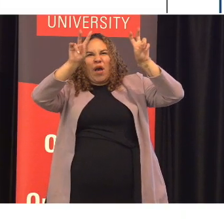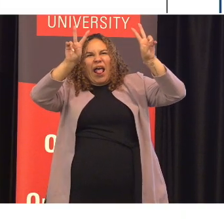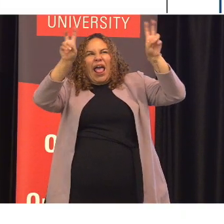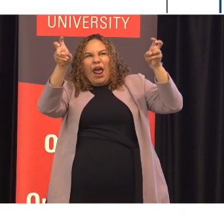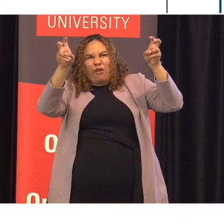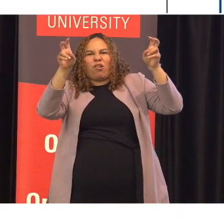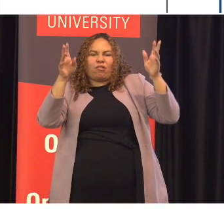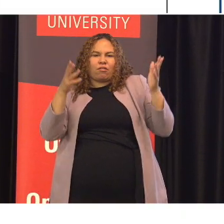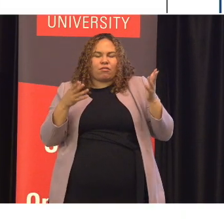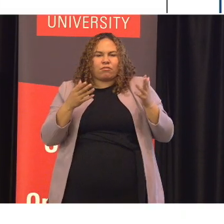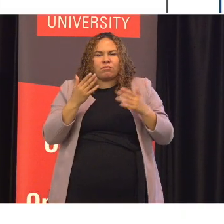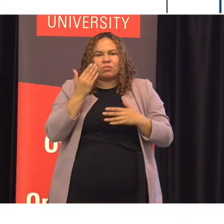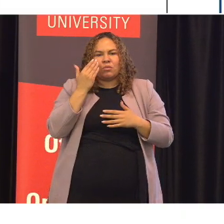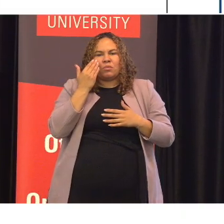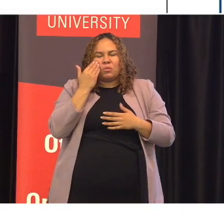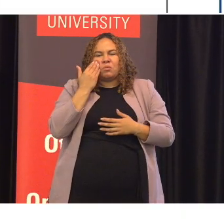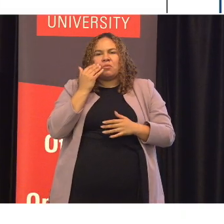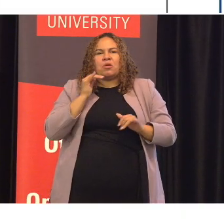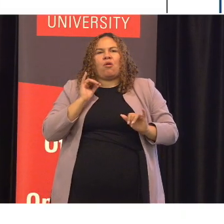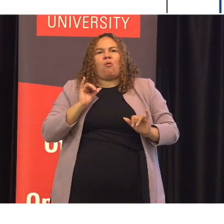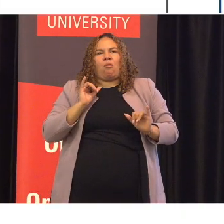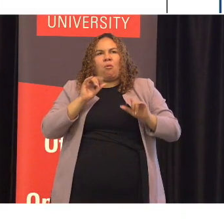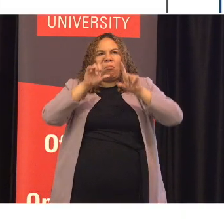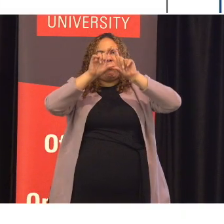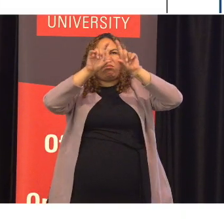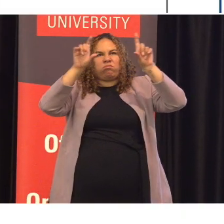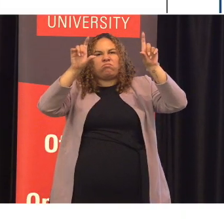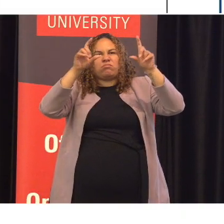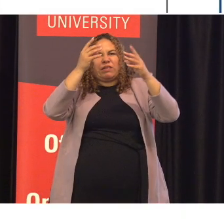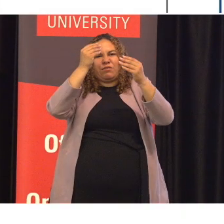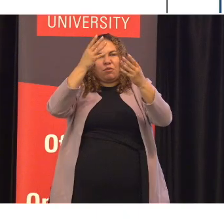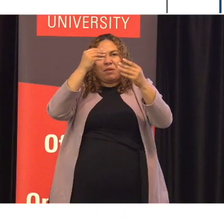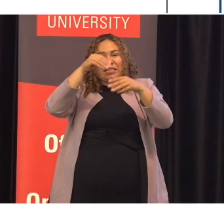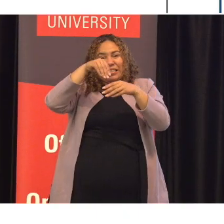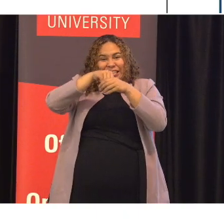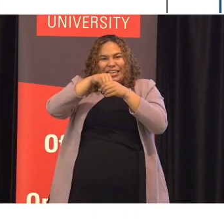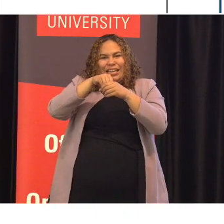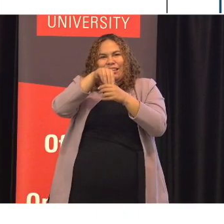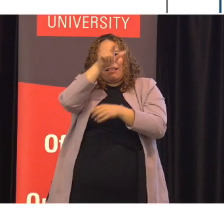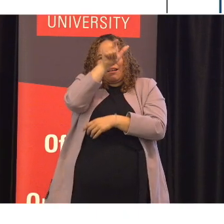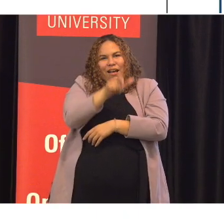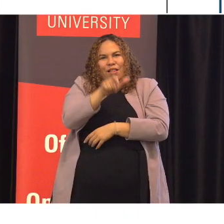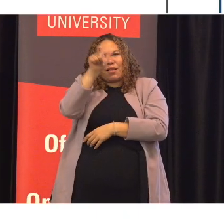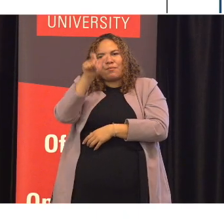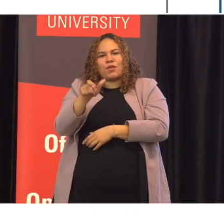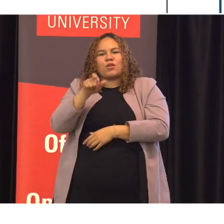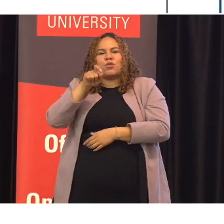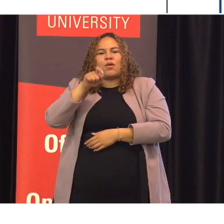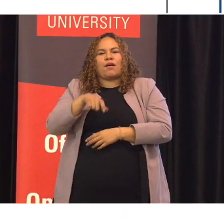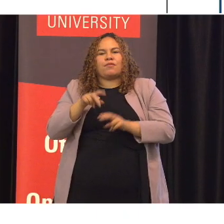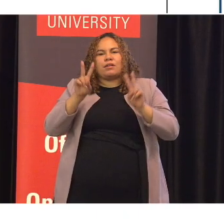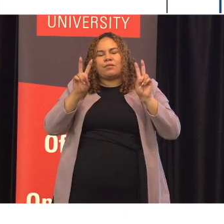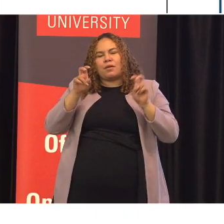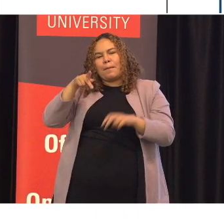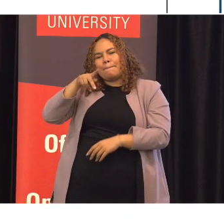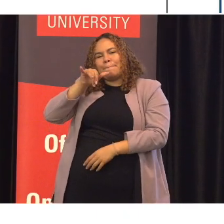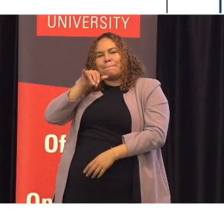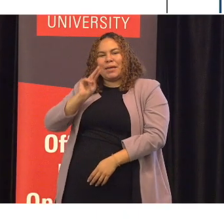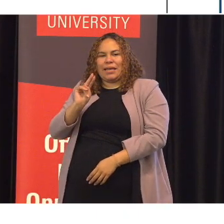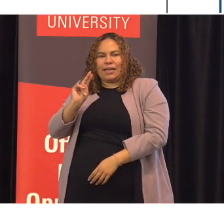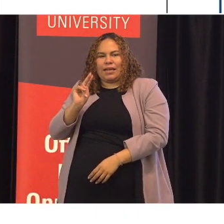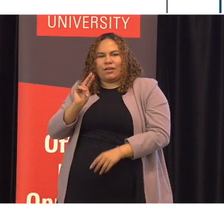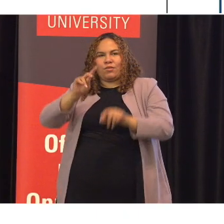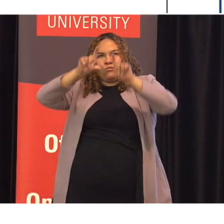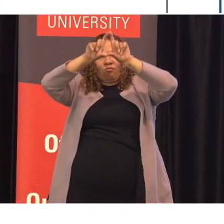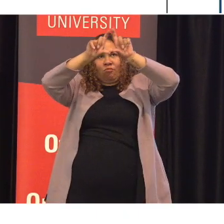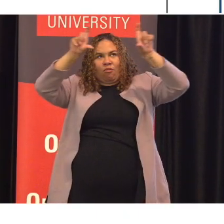the row header is to the information in the actual column, you have to pin the row. Once you pin